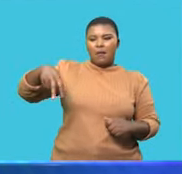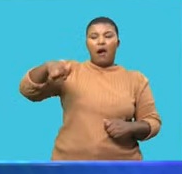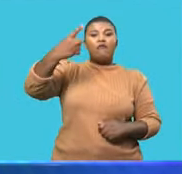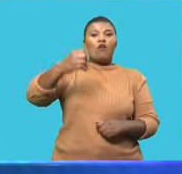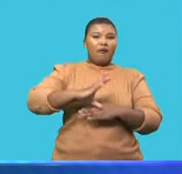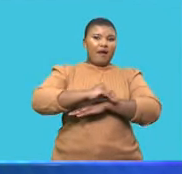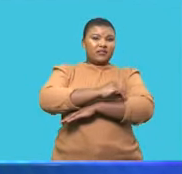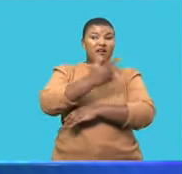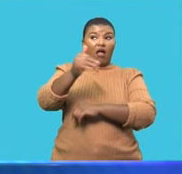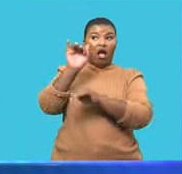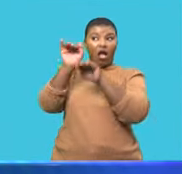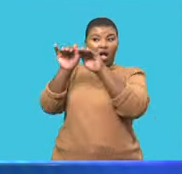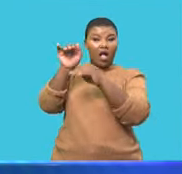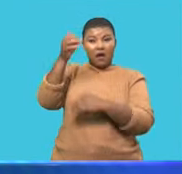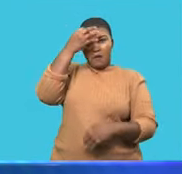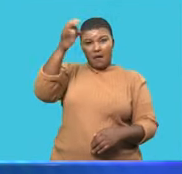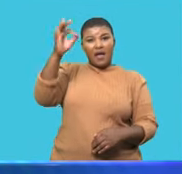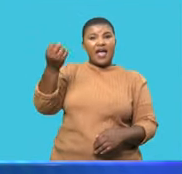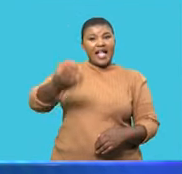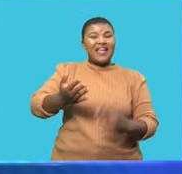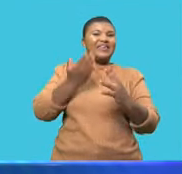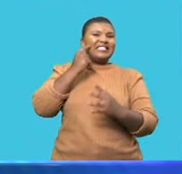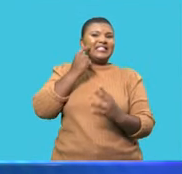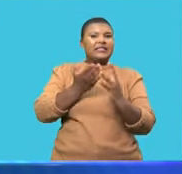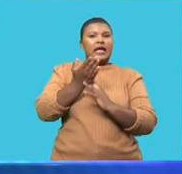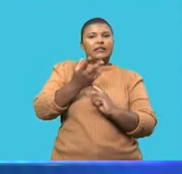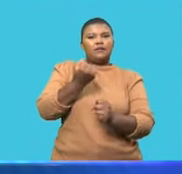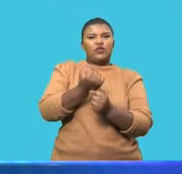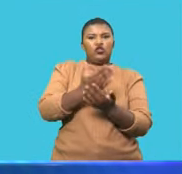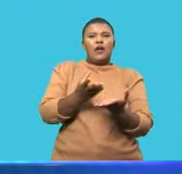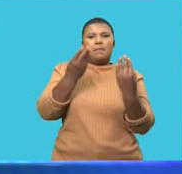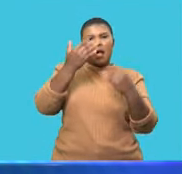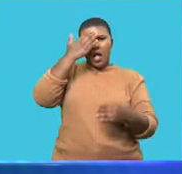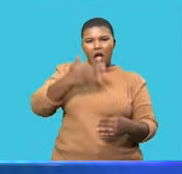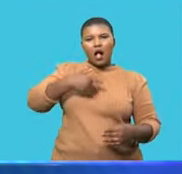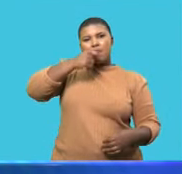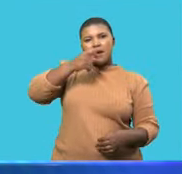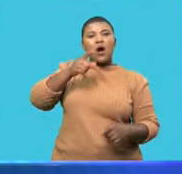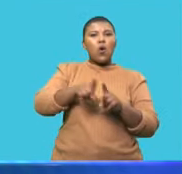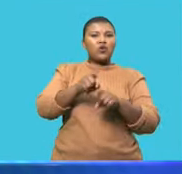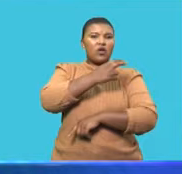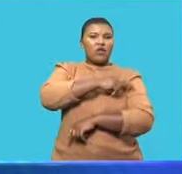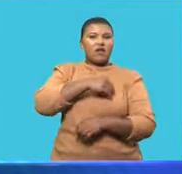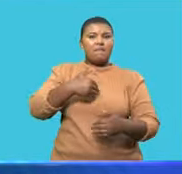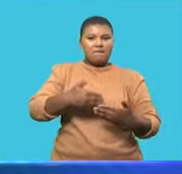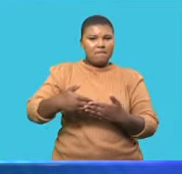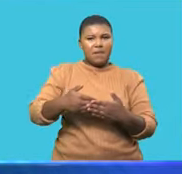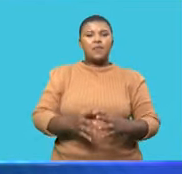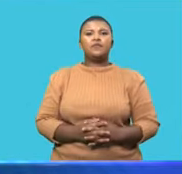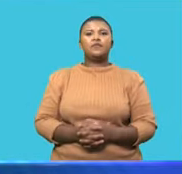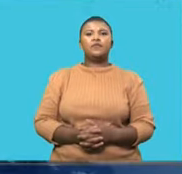on the government to provide cancer patients with easy access to cancer treatment in local healthcare facilities.